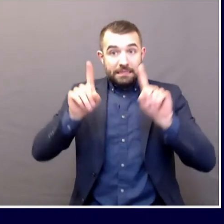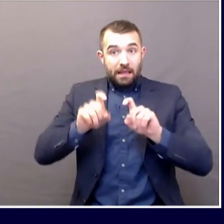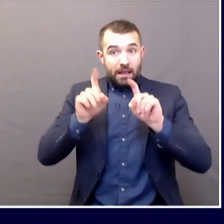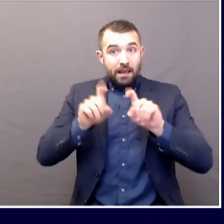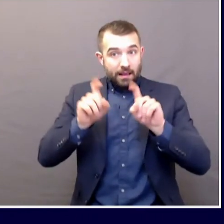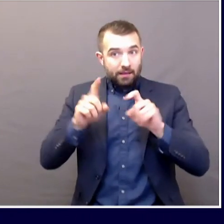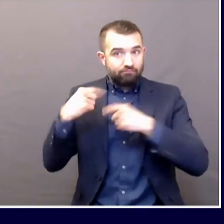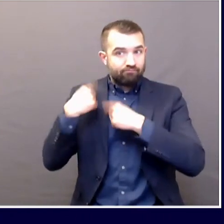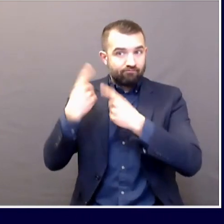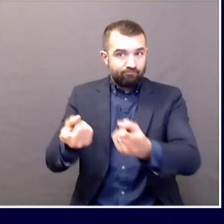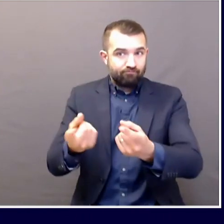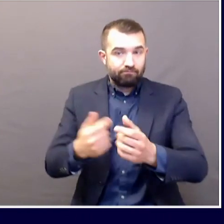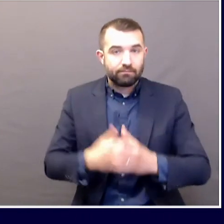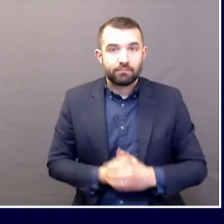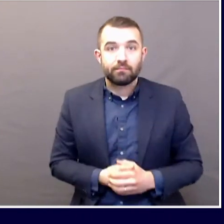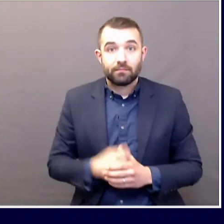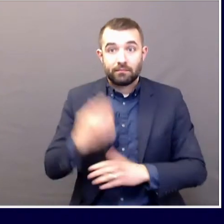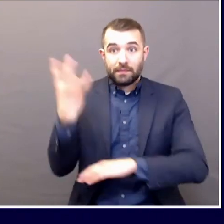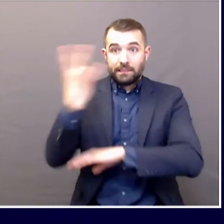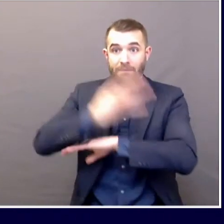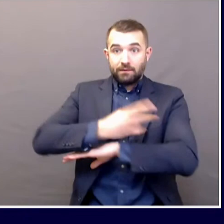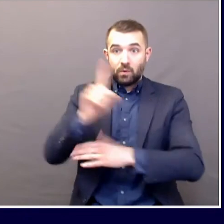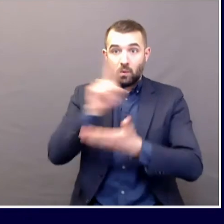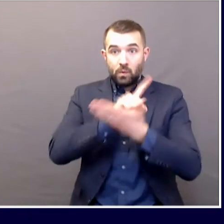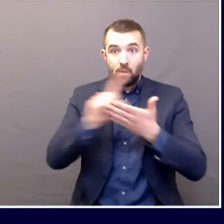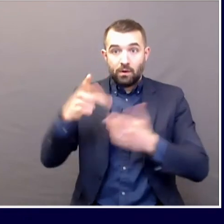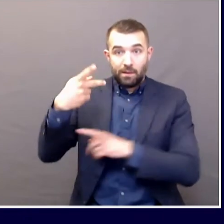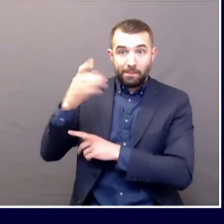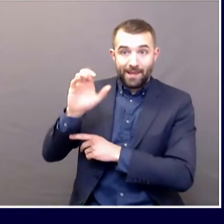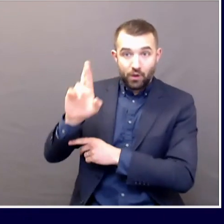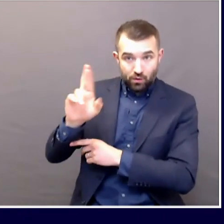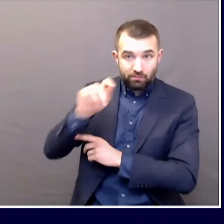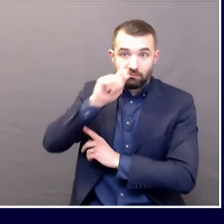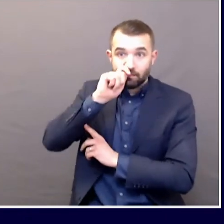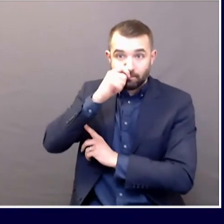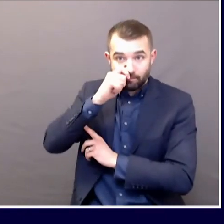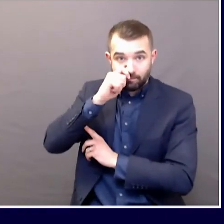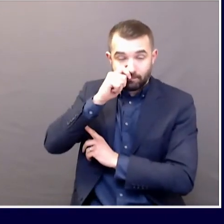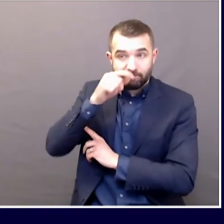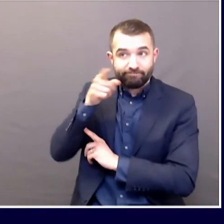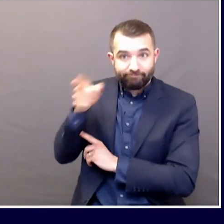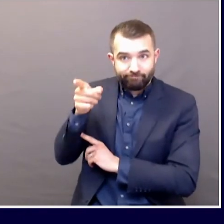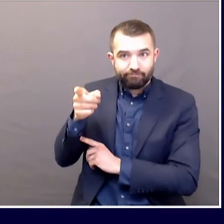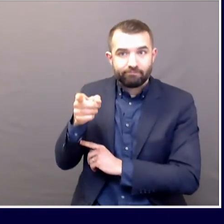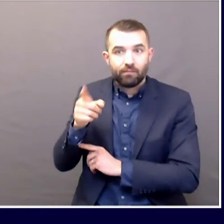Maine, the 7-day PCR positivity rate is standing at